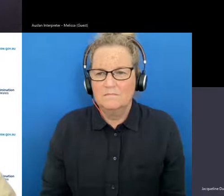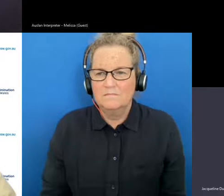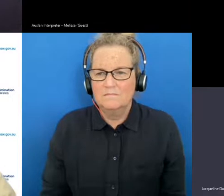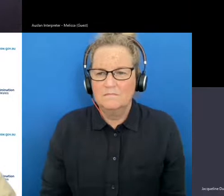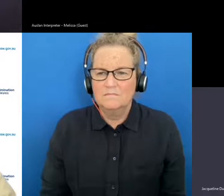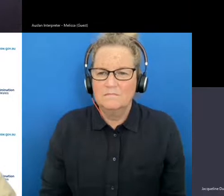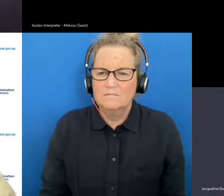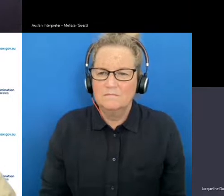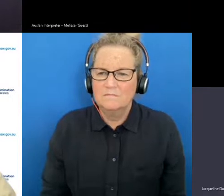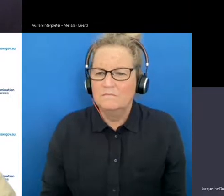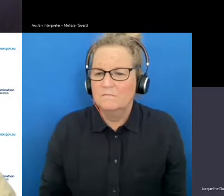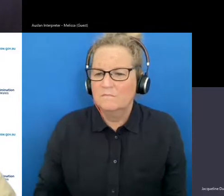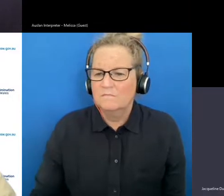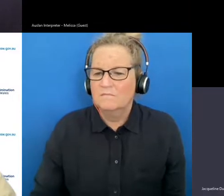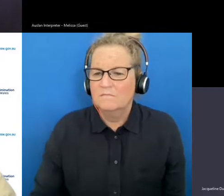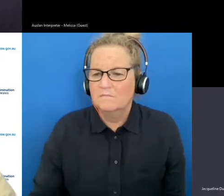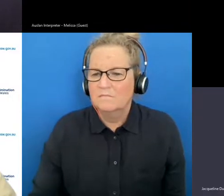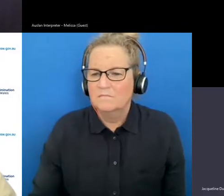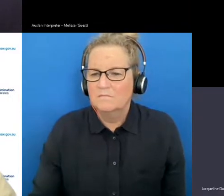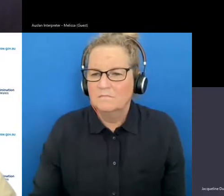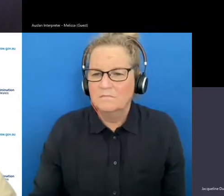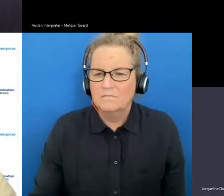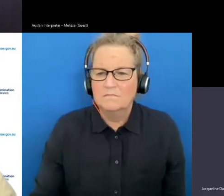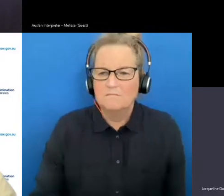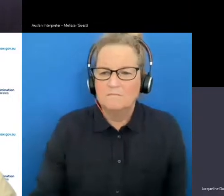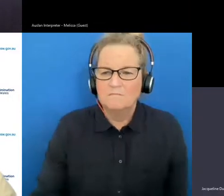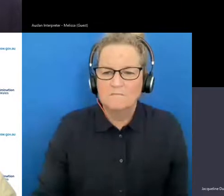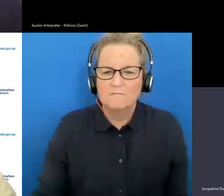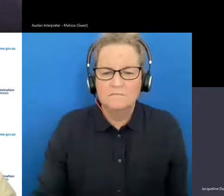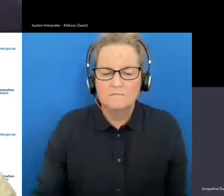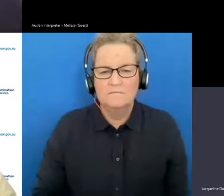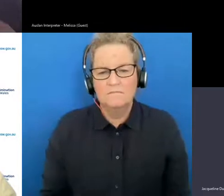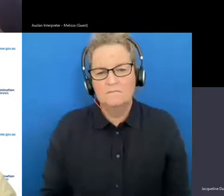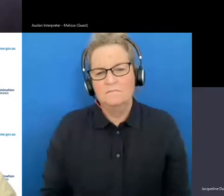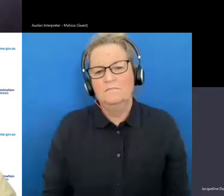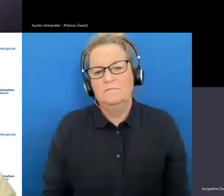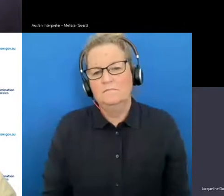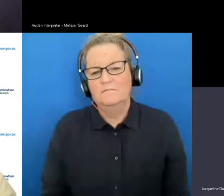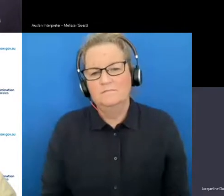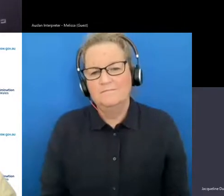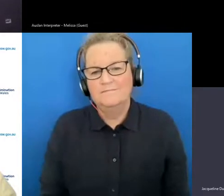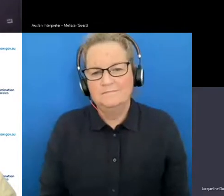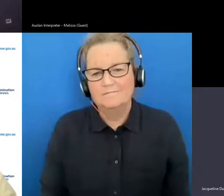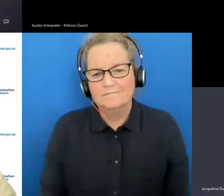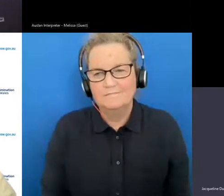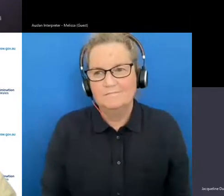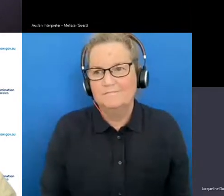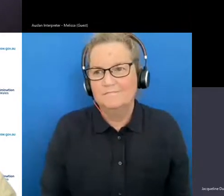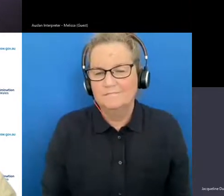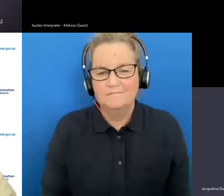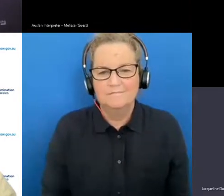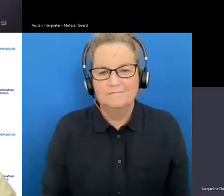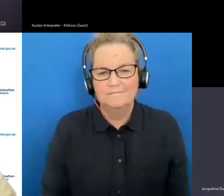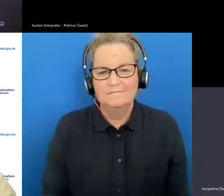you know, a hardworking employee. So I absolutely resonated with that. Thank you for sharing. Really appreciate